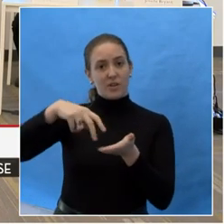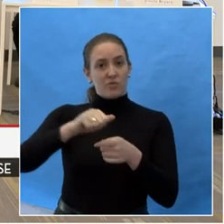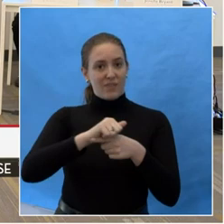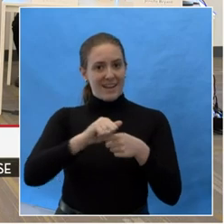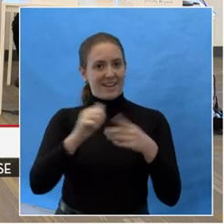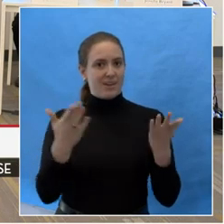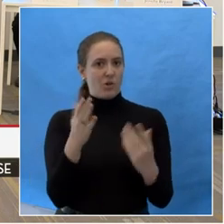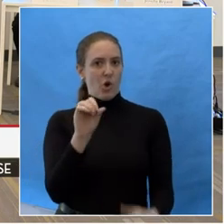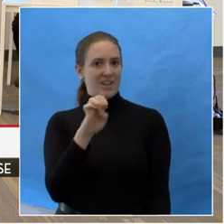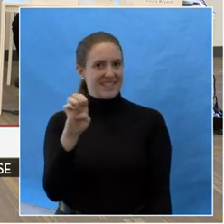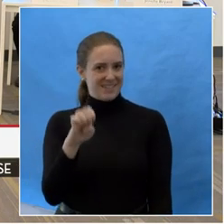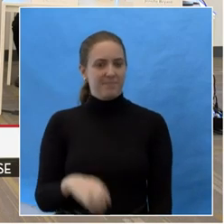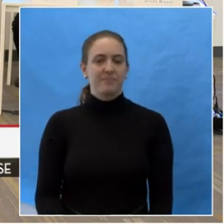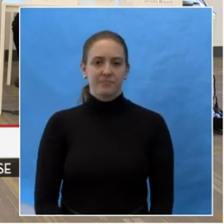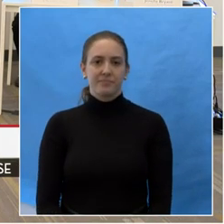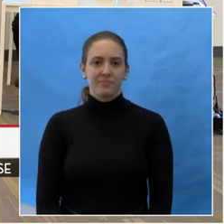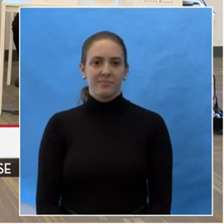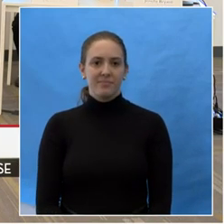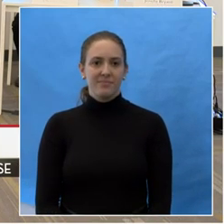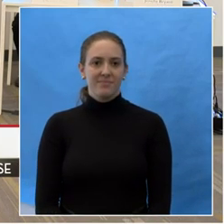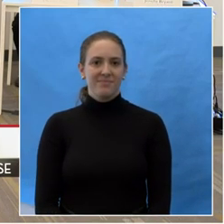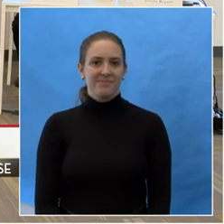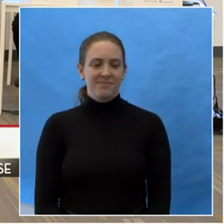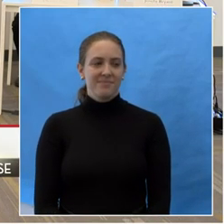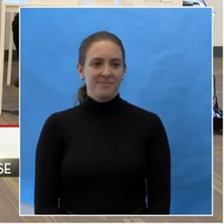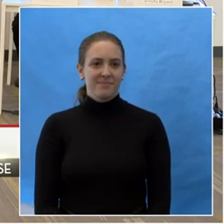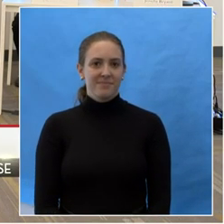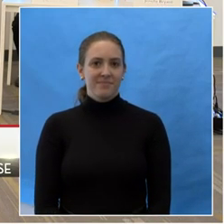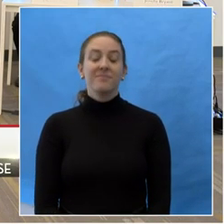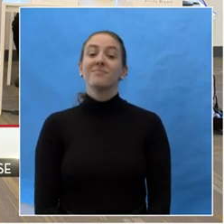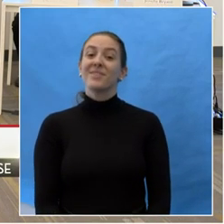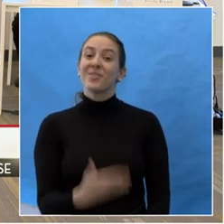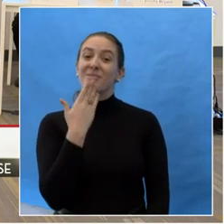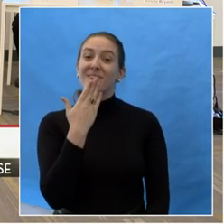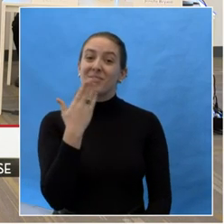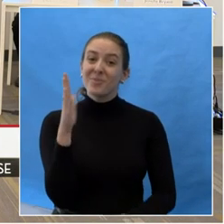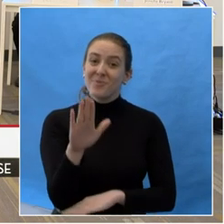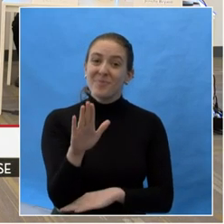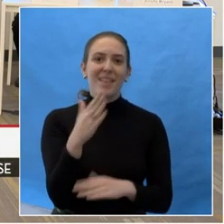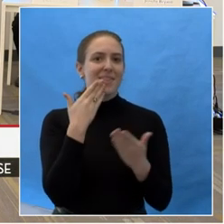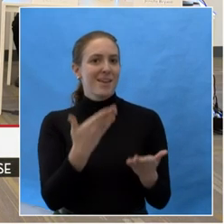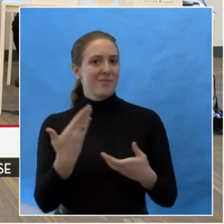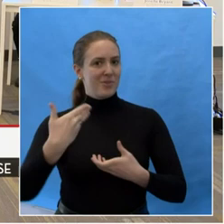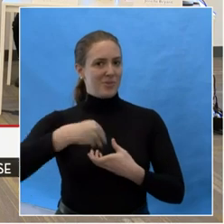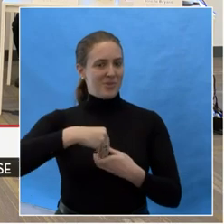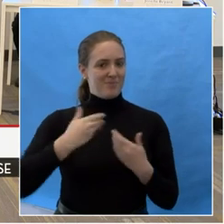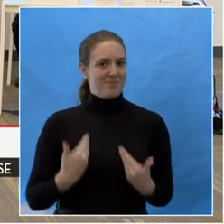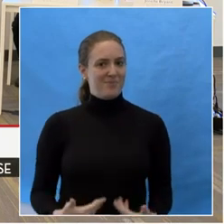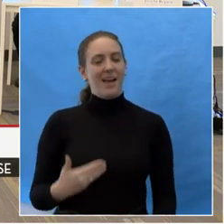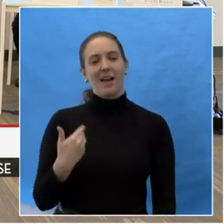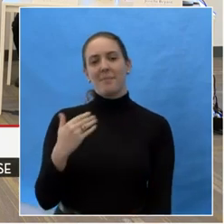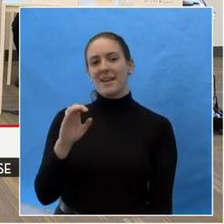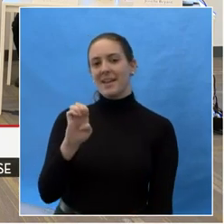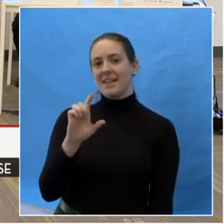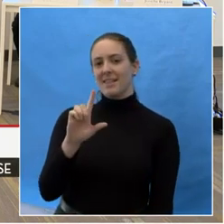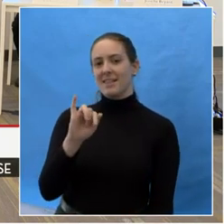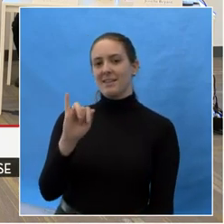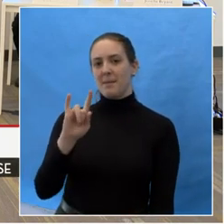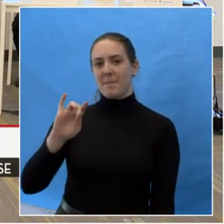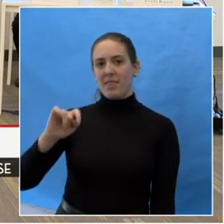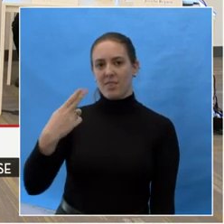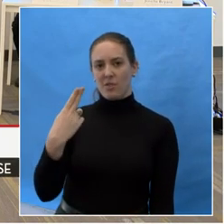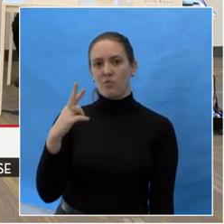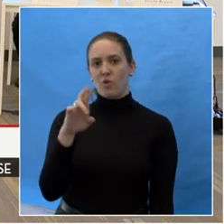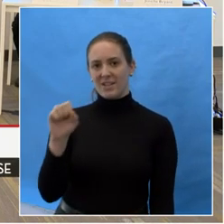Good afternoon. Good afternoon, and thank you for joining us today. My name is Elizabeth Ross, and I am proud to serve as the